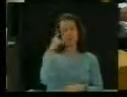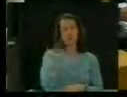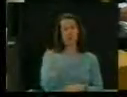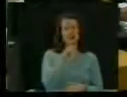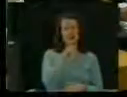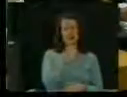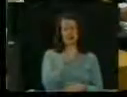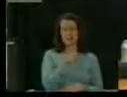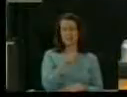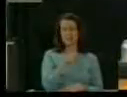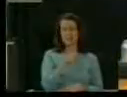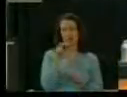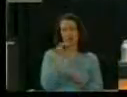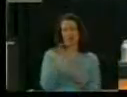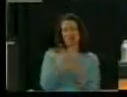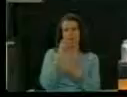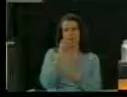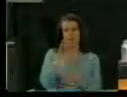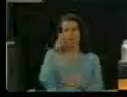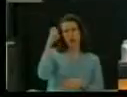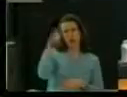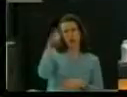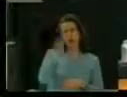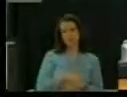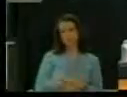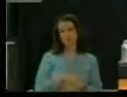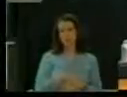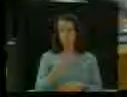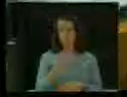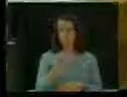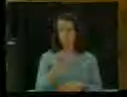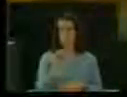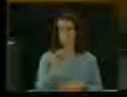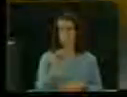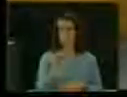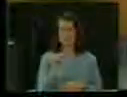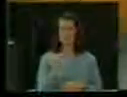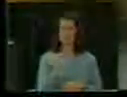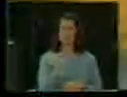place, and I don't think it becomes our government.